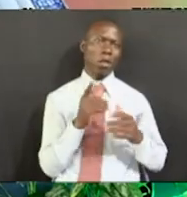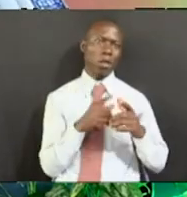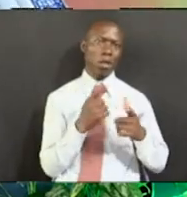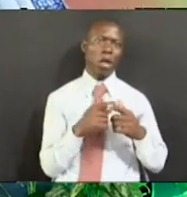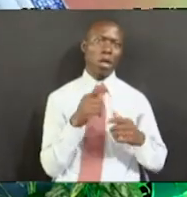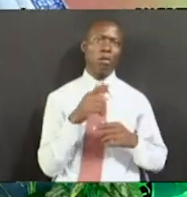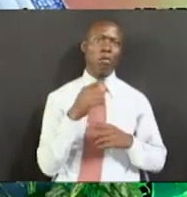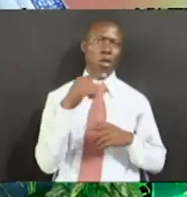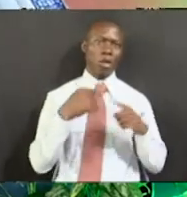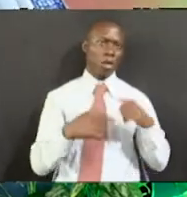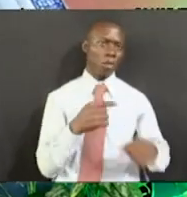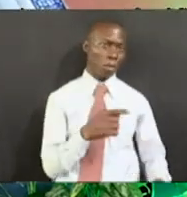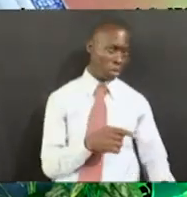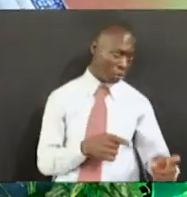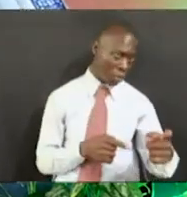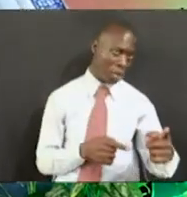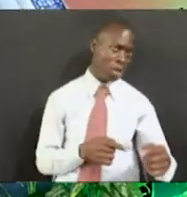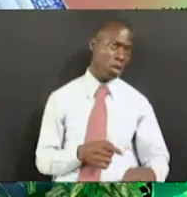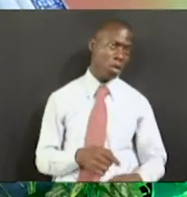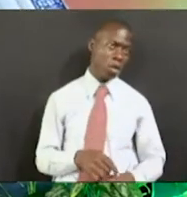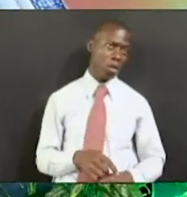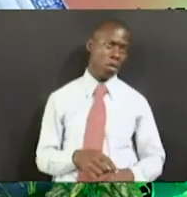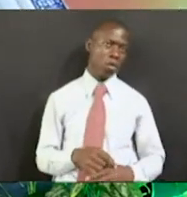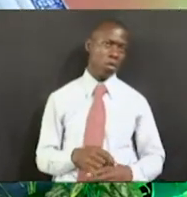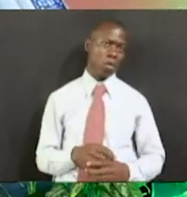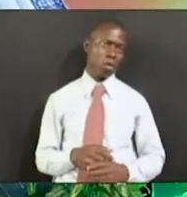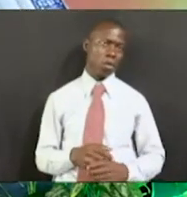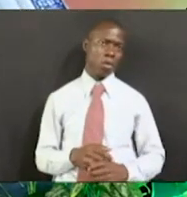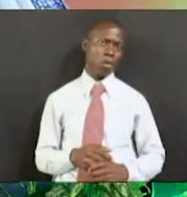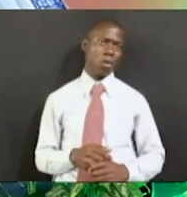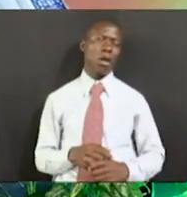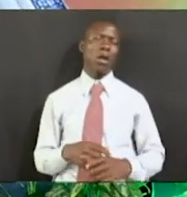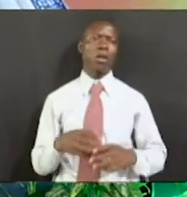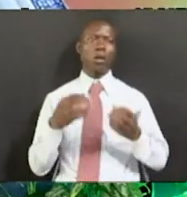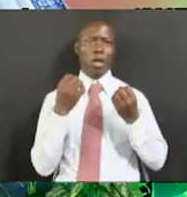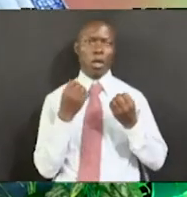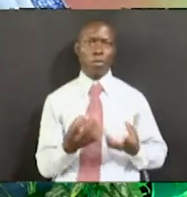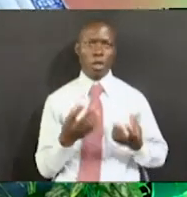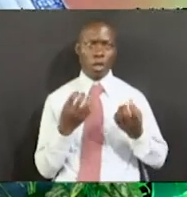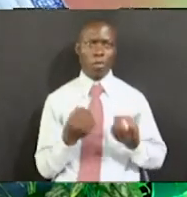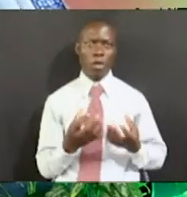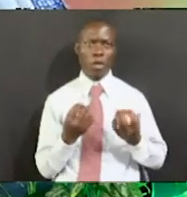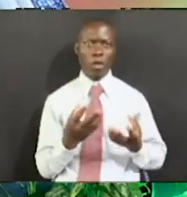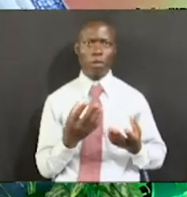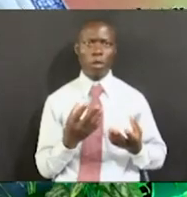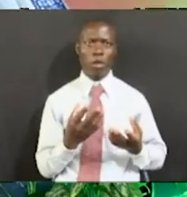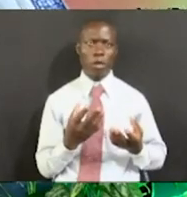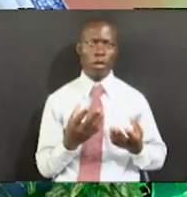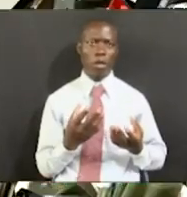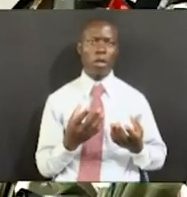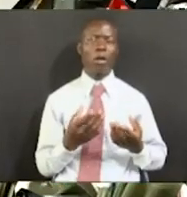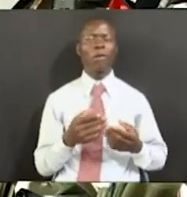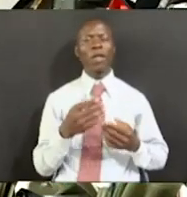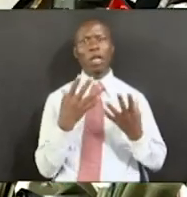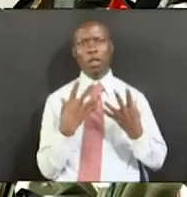champions. I don't have a church here. You are making this sermon very heavy. Yet it's very